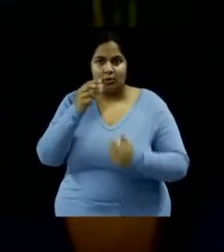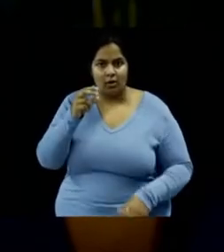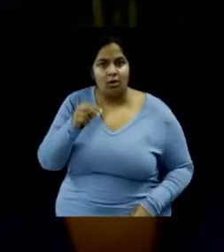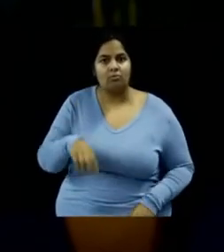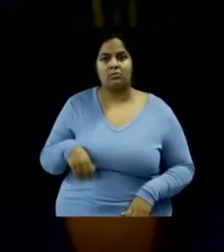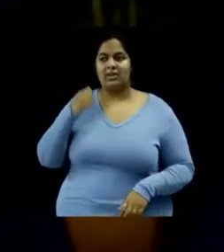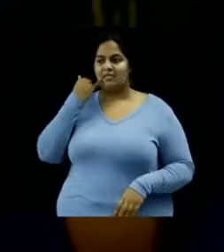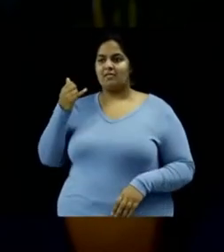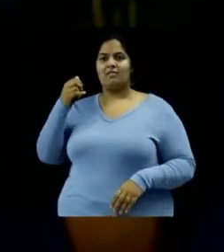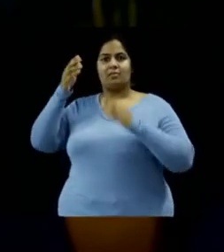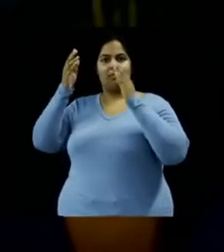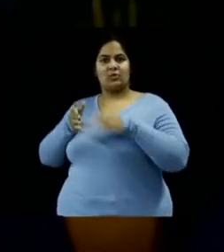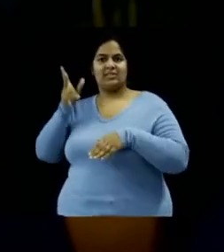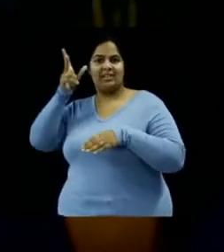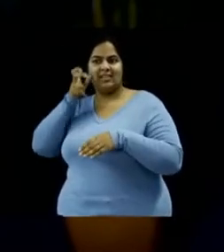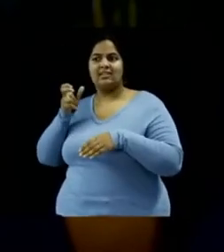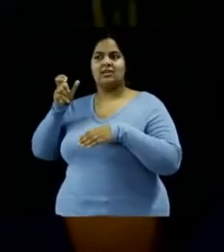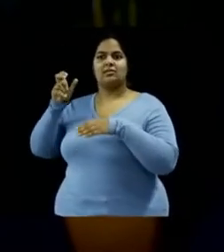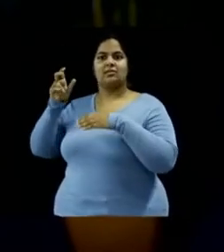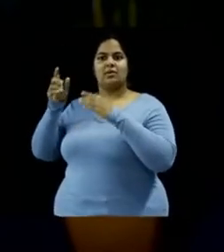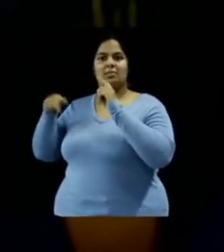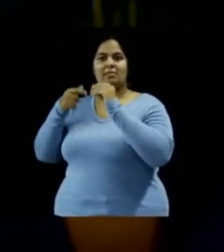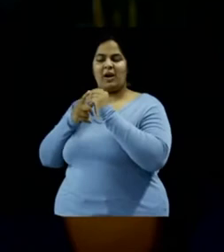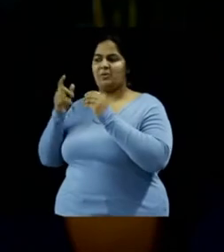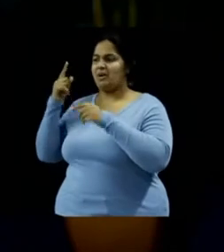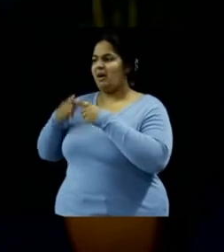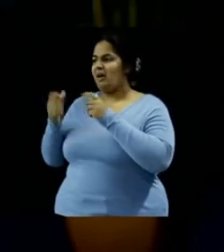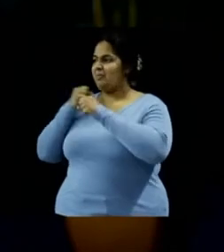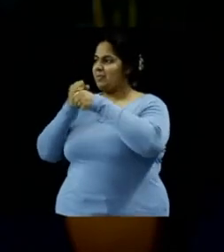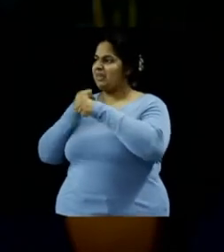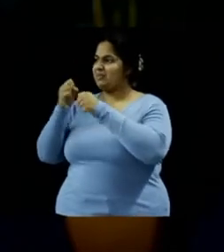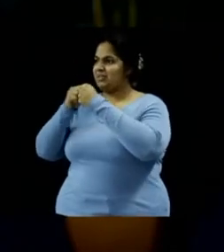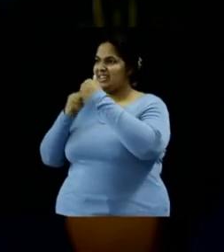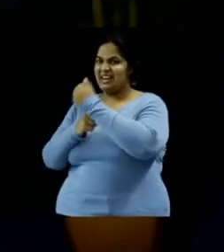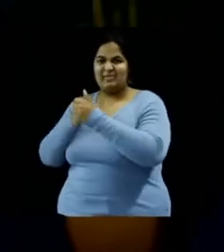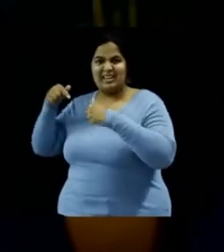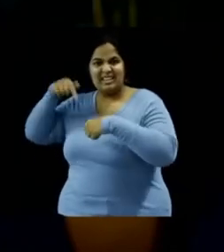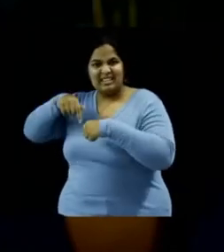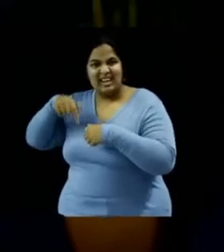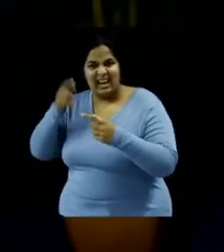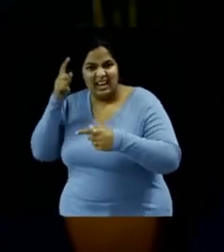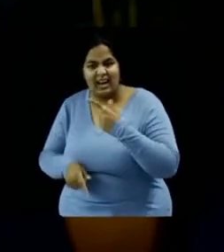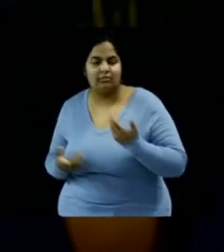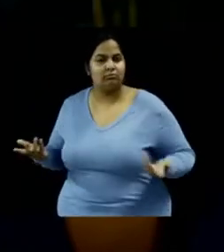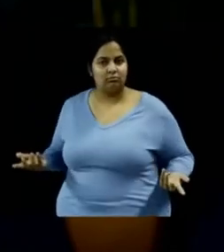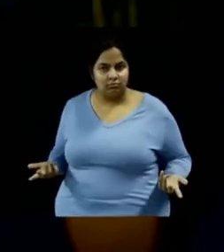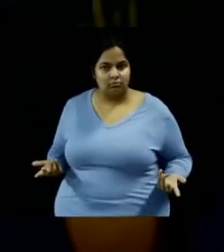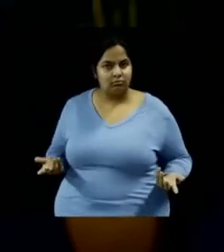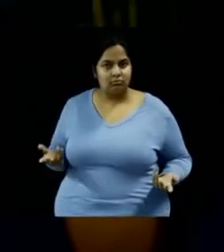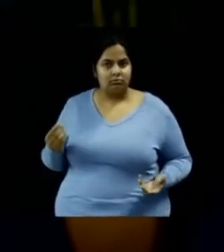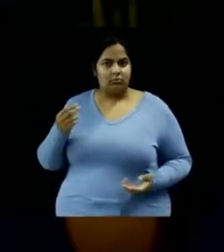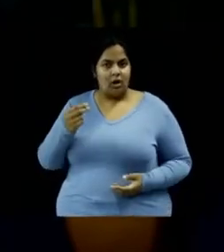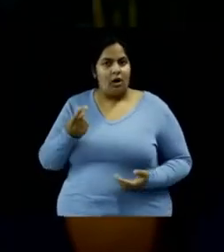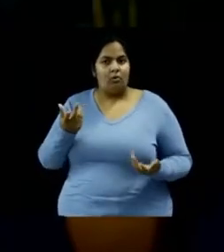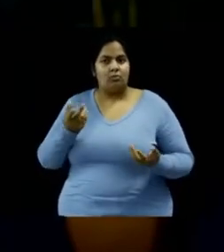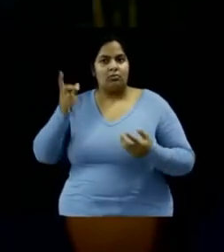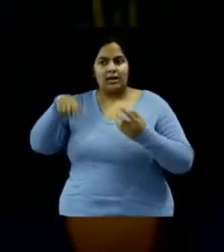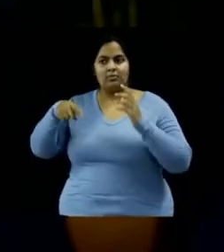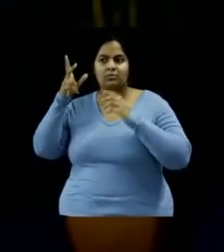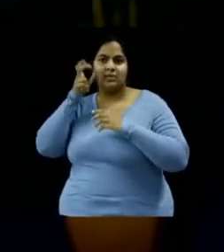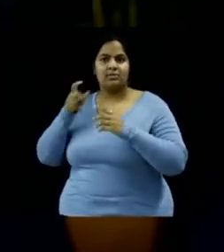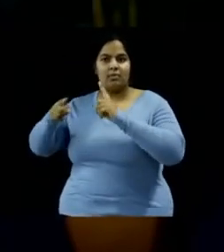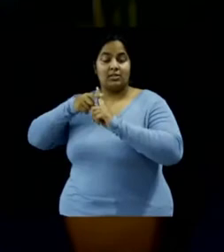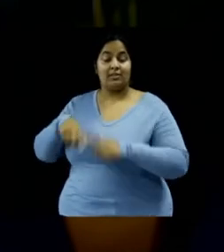we wouldn't have the Astrodome, the first of its kind. And if a little-known senator, Barack Obama, had listened